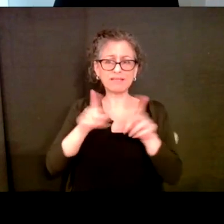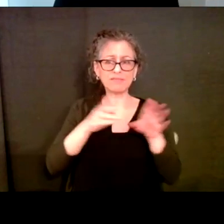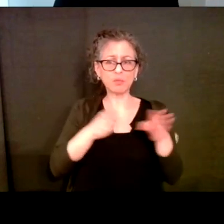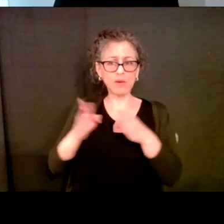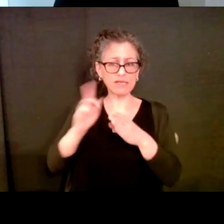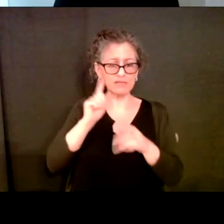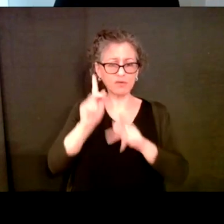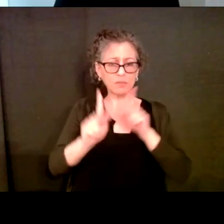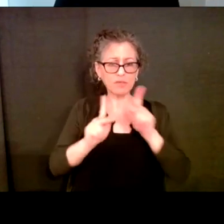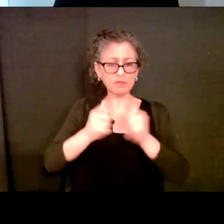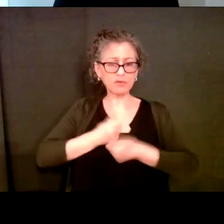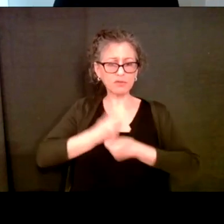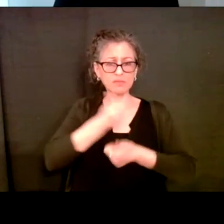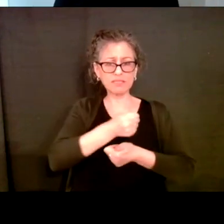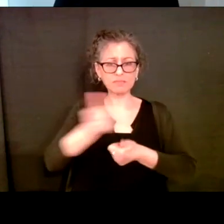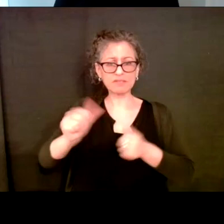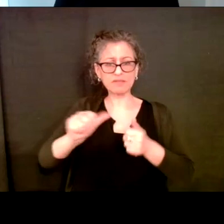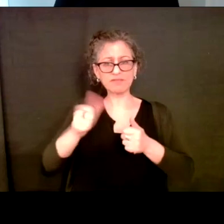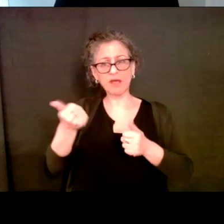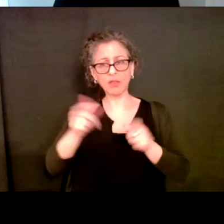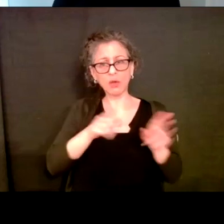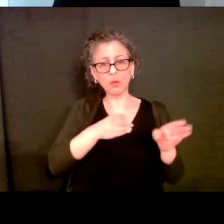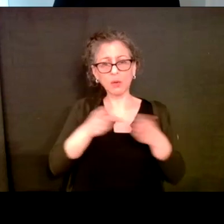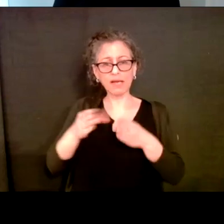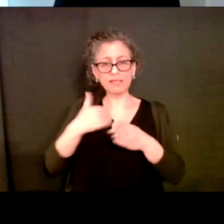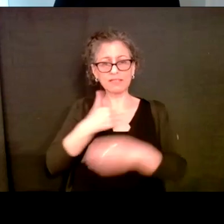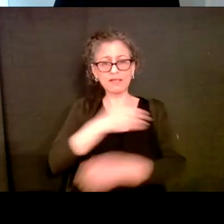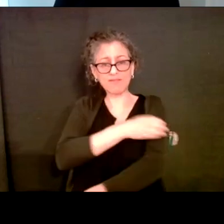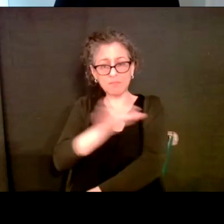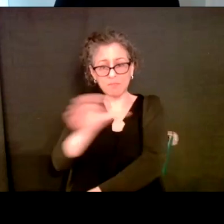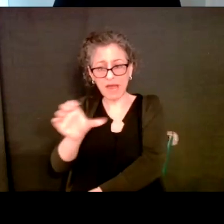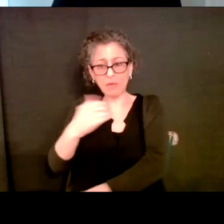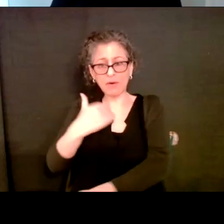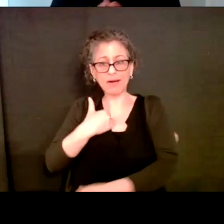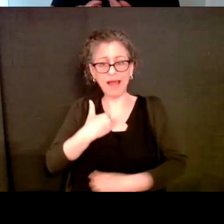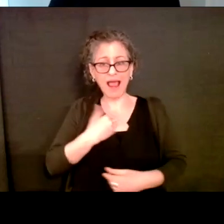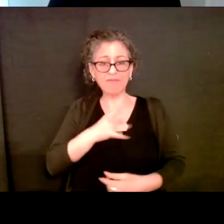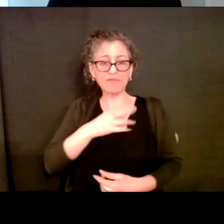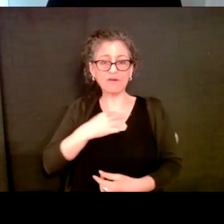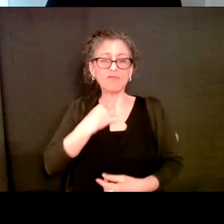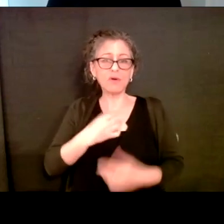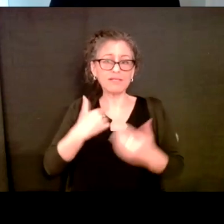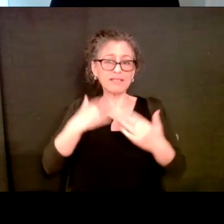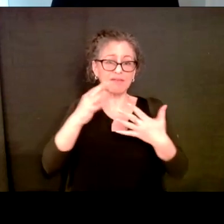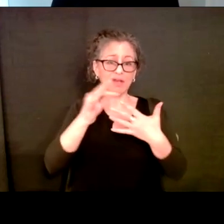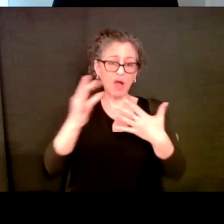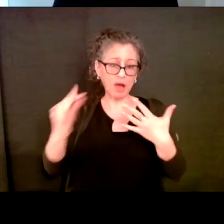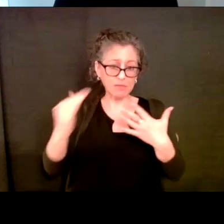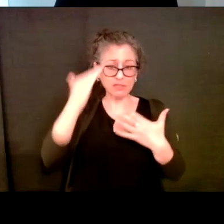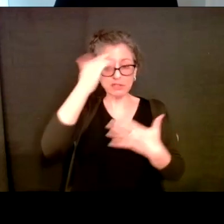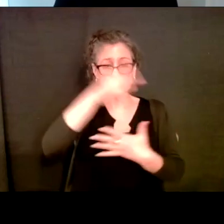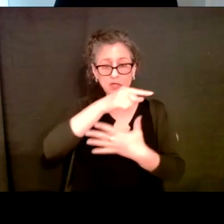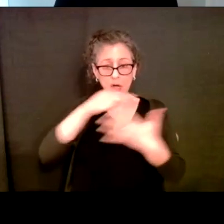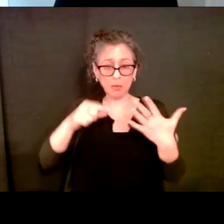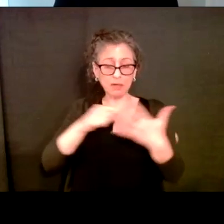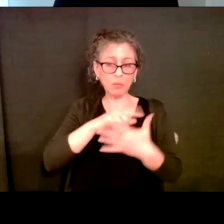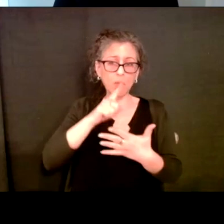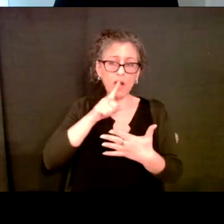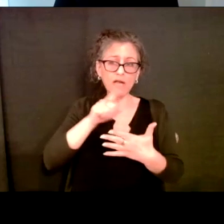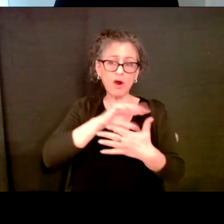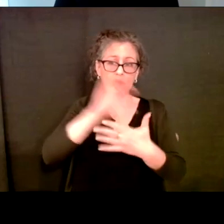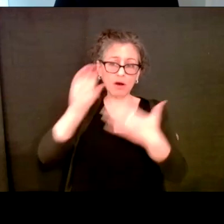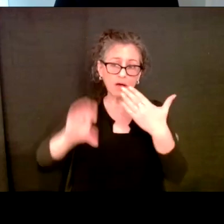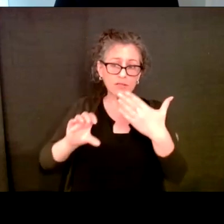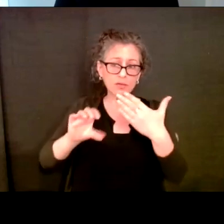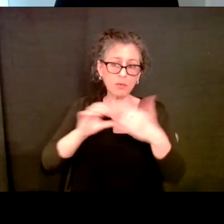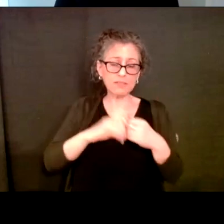other ways? Being empowered and having a say, having options, knowing what those options are, knowing what the consequences are, and